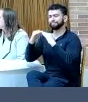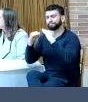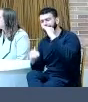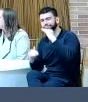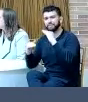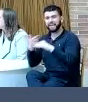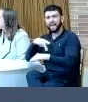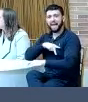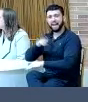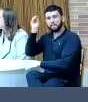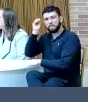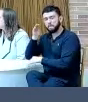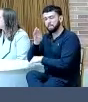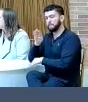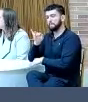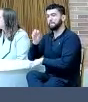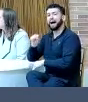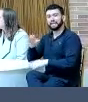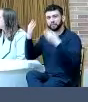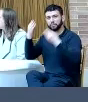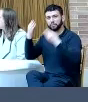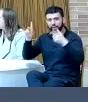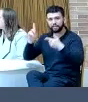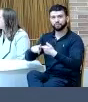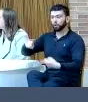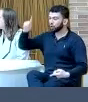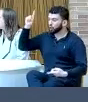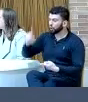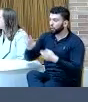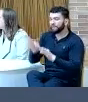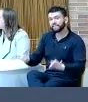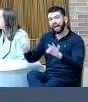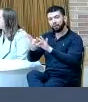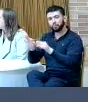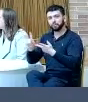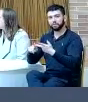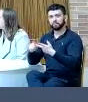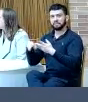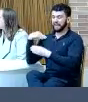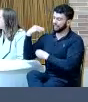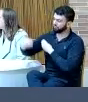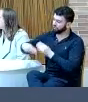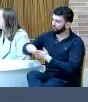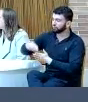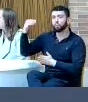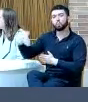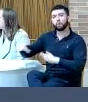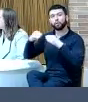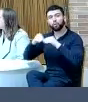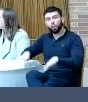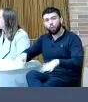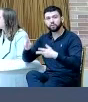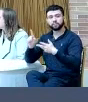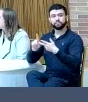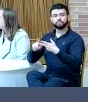biased housing market lower appraisal values substantial generational wealth loss Urban